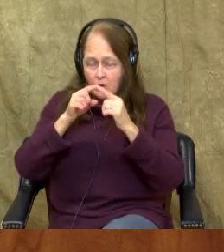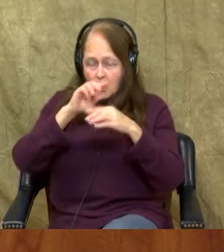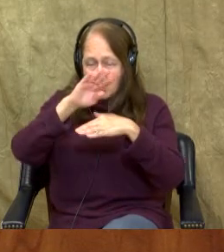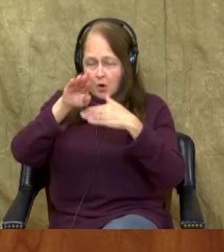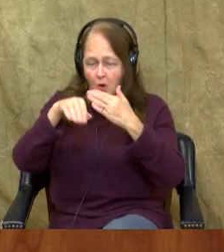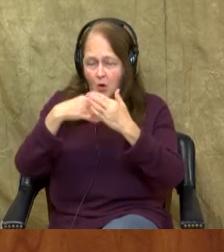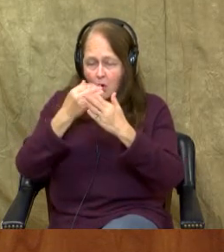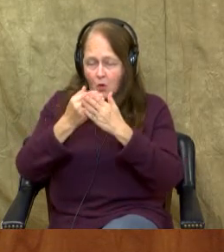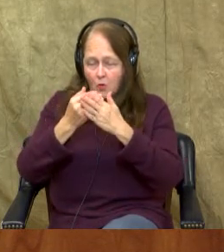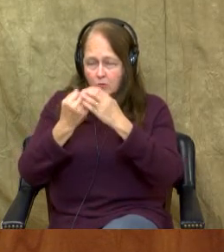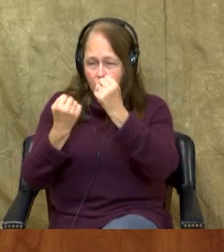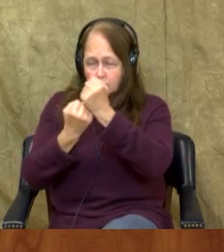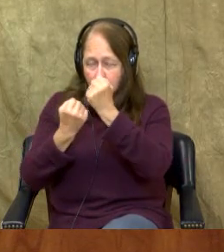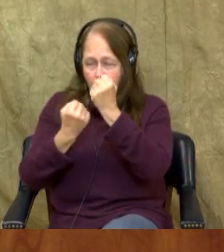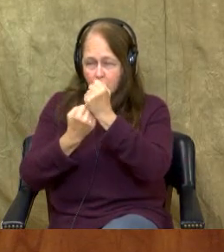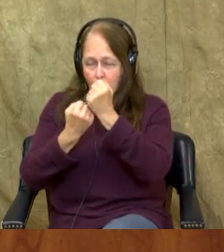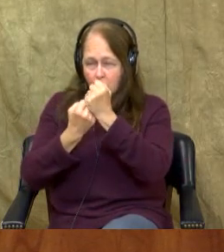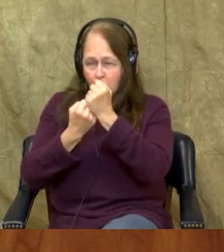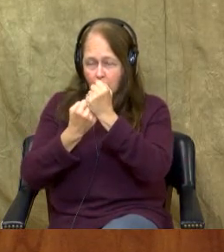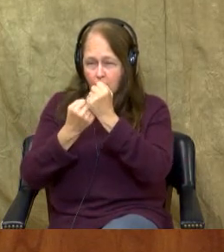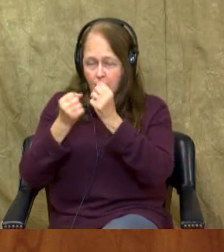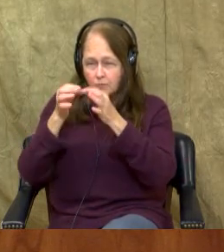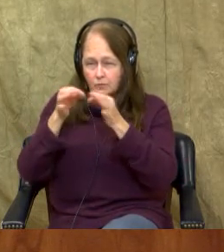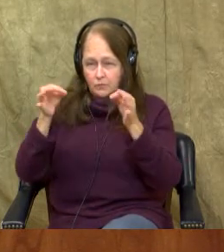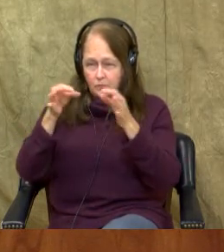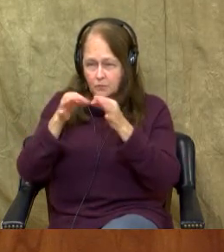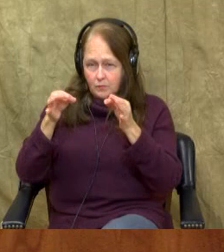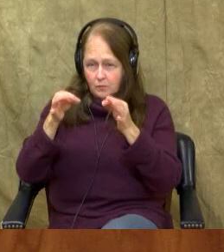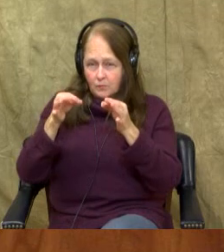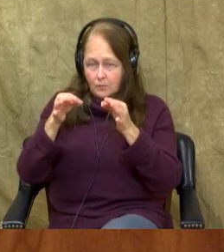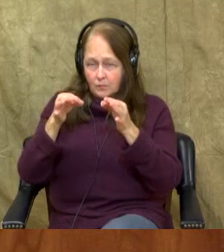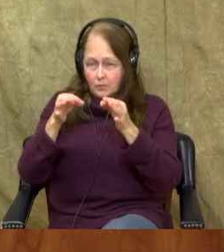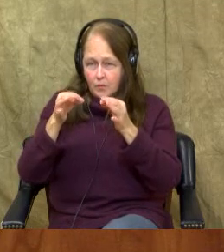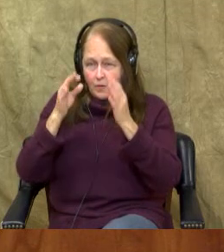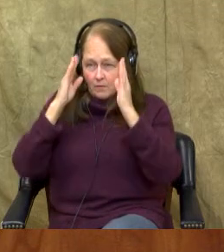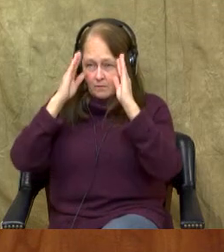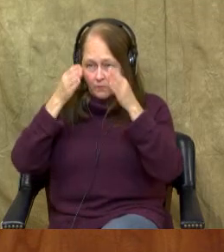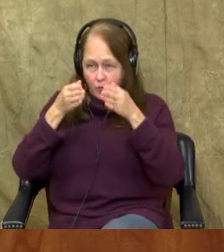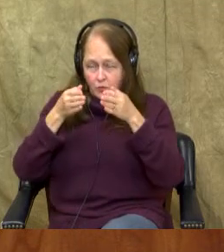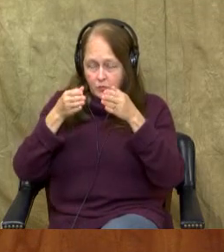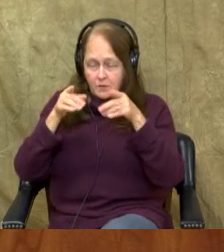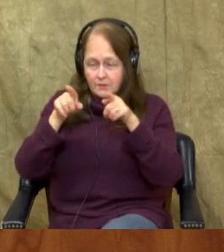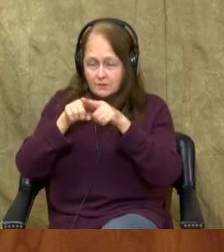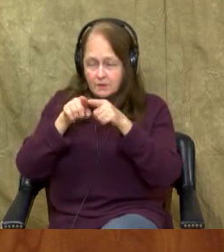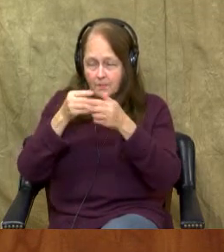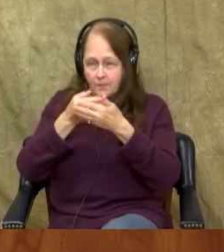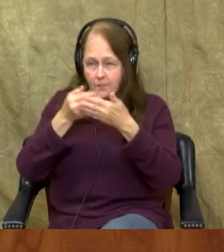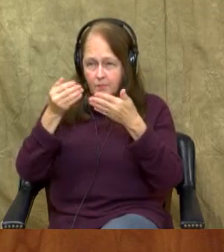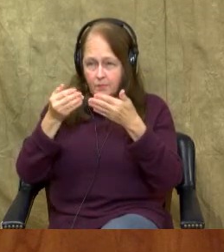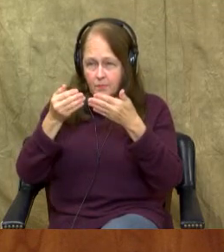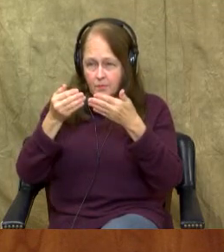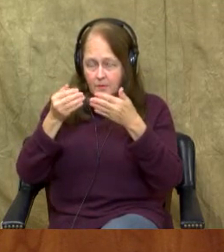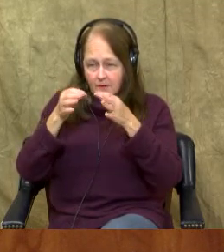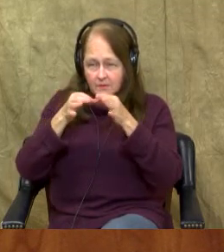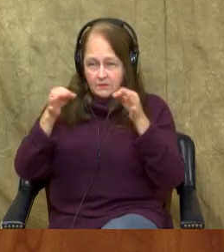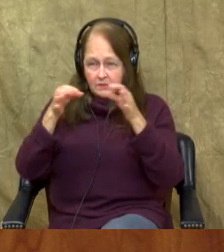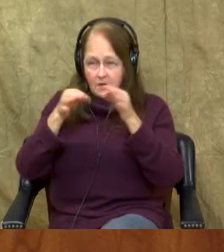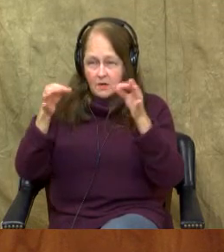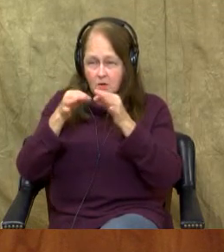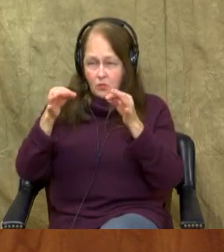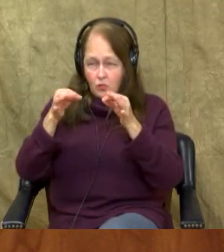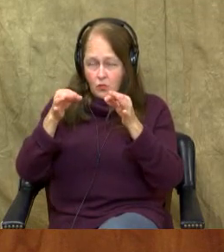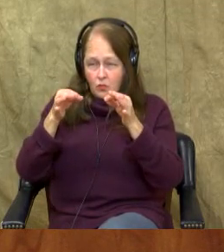overall structure of text. Last week, we focused on the same thing, but we looked at how a sentence or